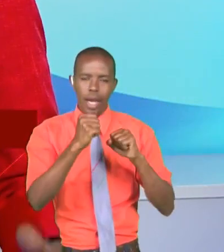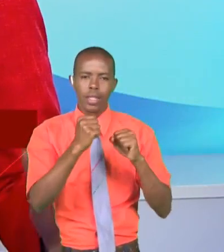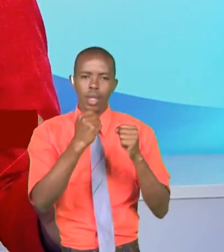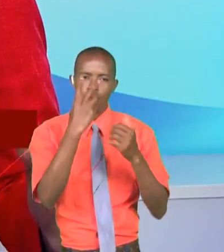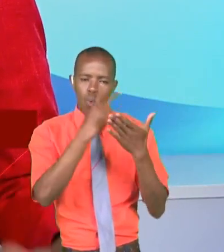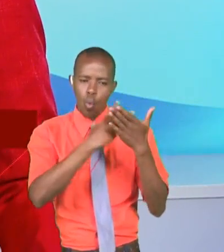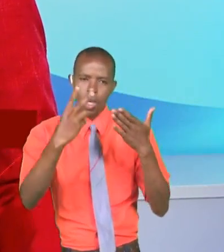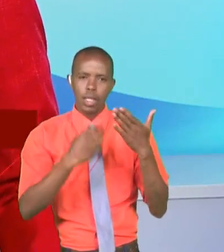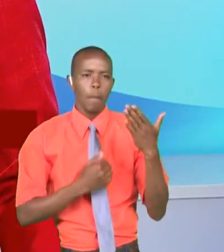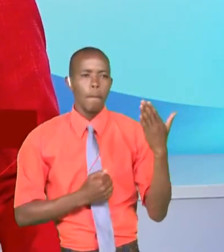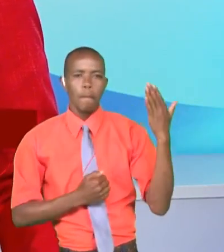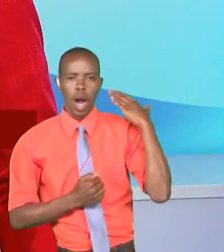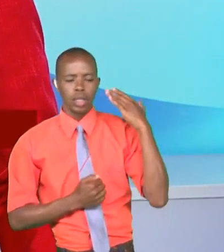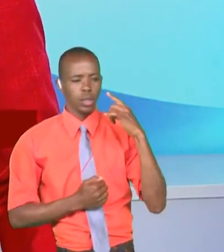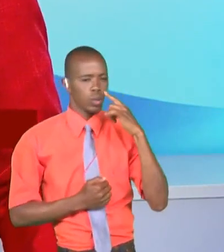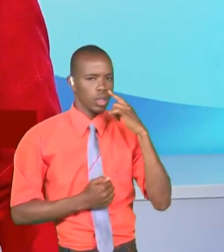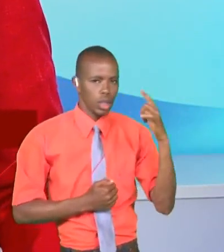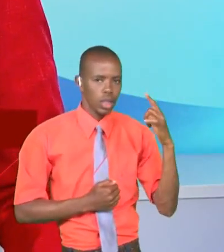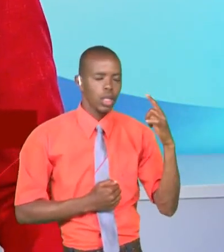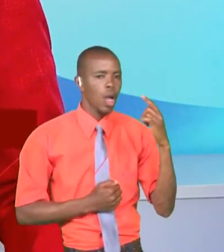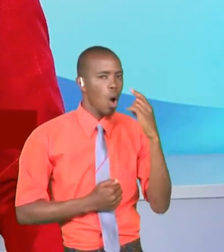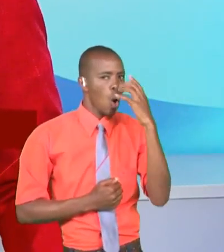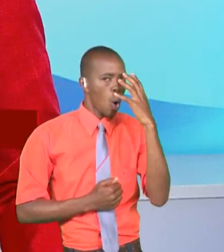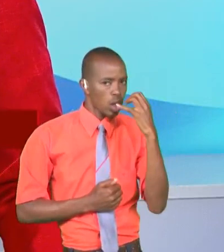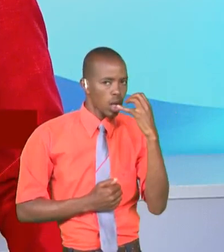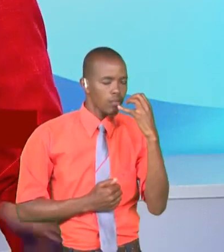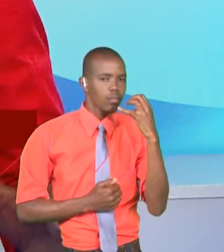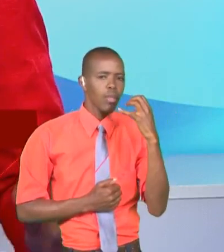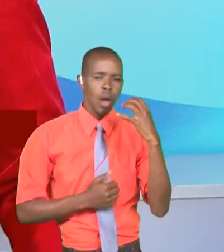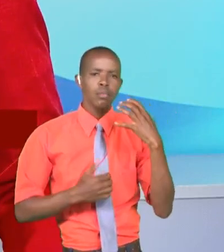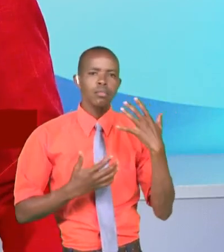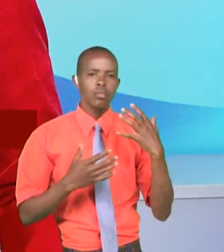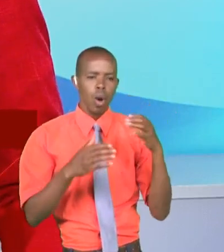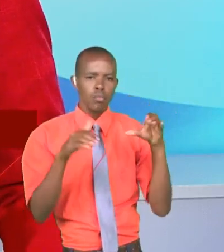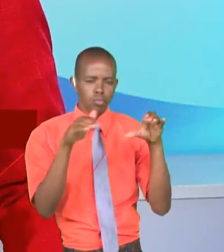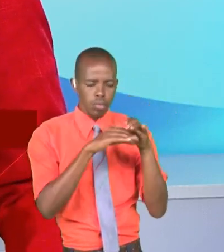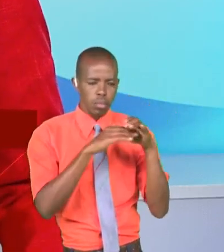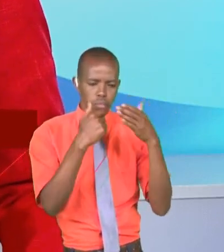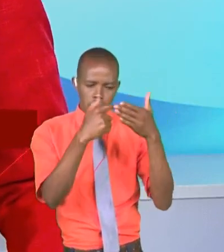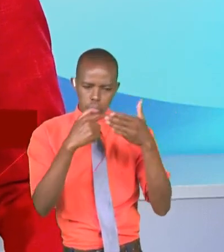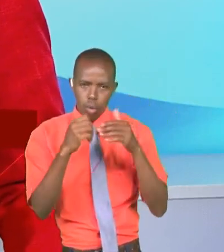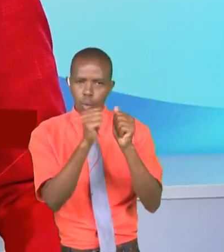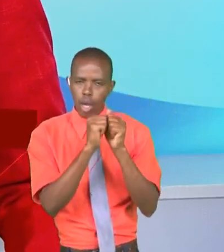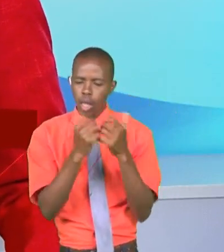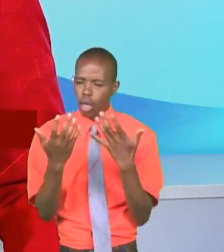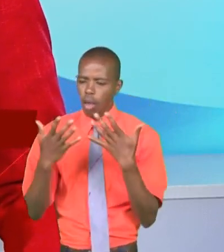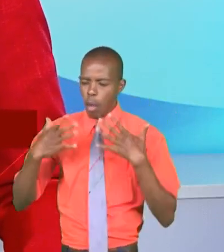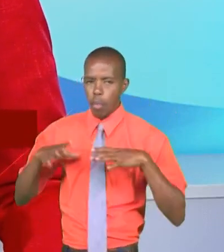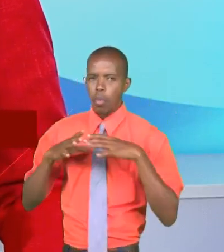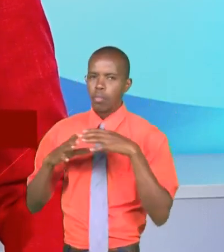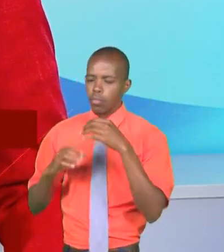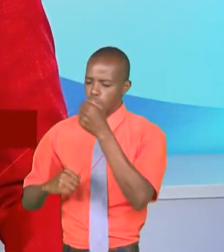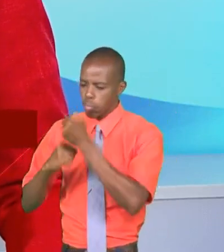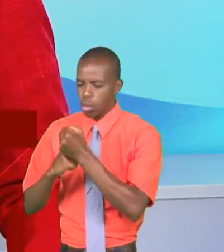saw allies to ODM, to Raila, having very good conversation with allies to